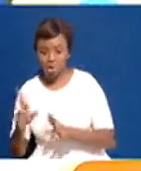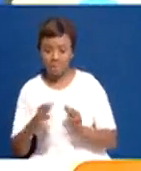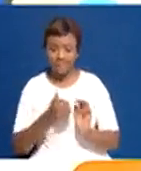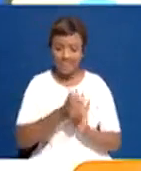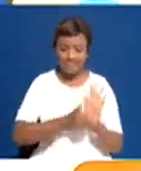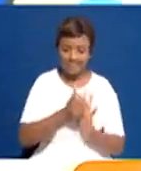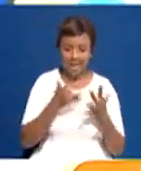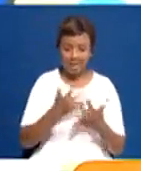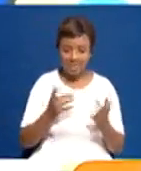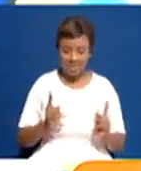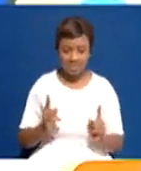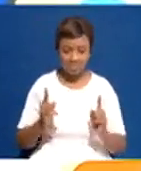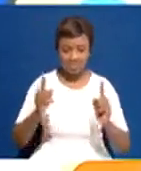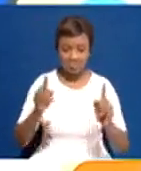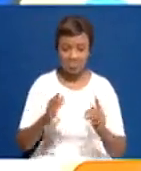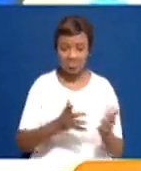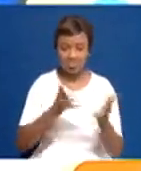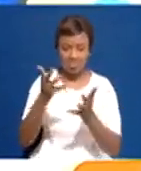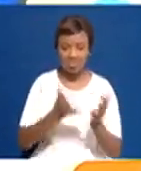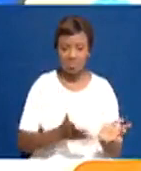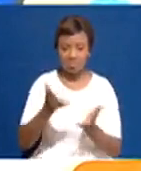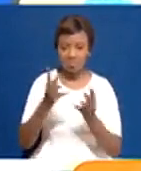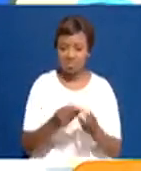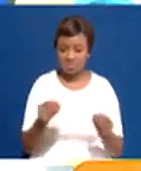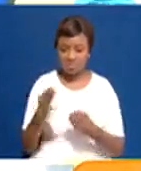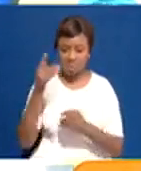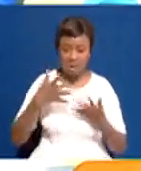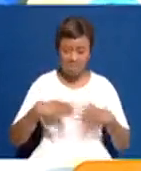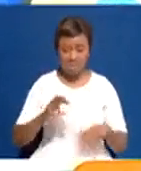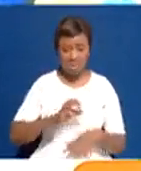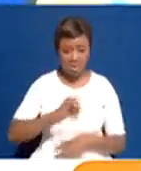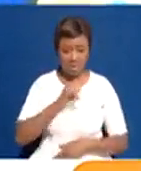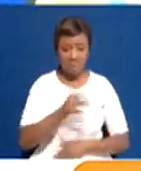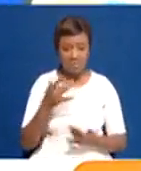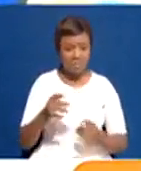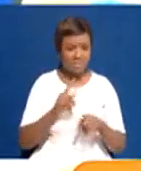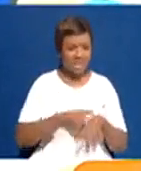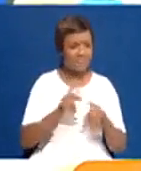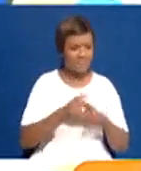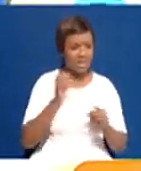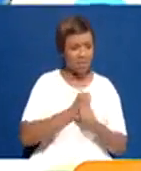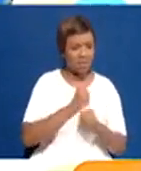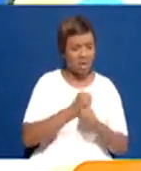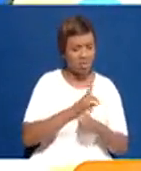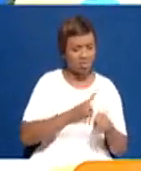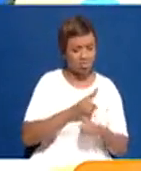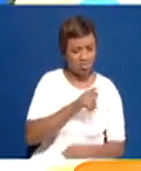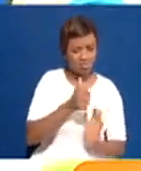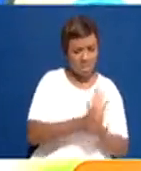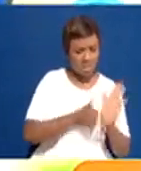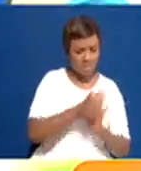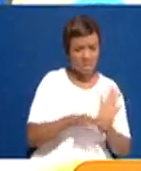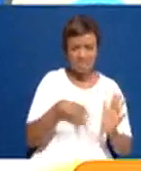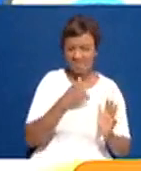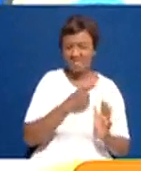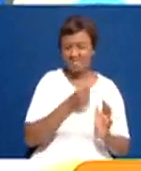is that because the cargo owners, the shippers, having started using SGR, have found it now